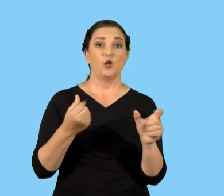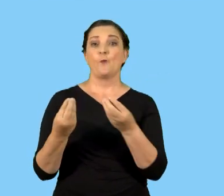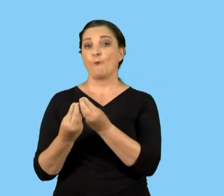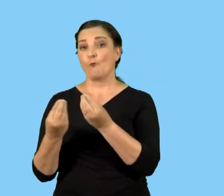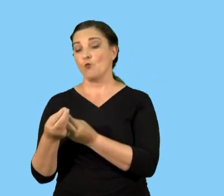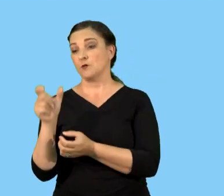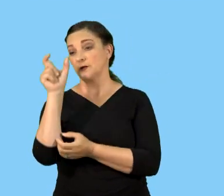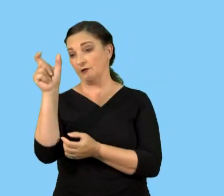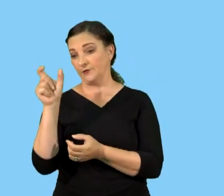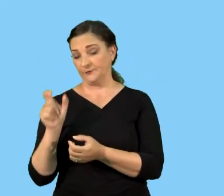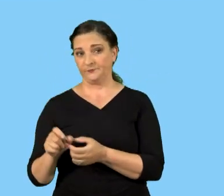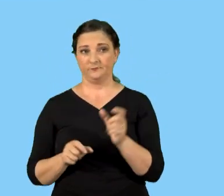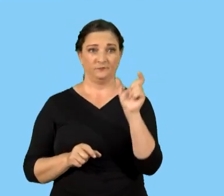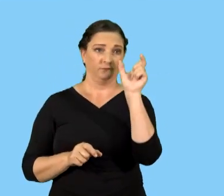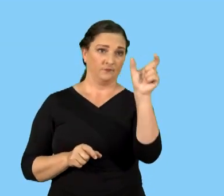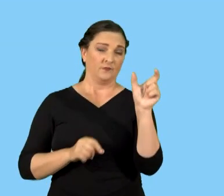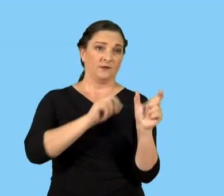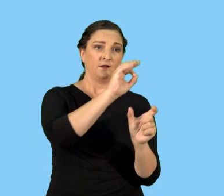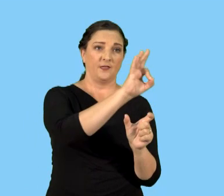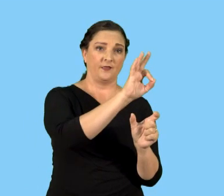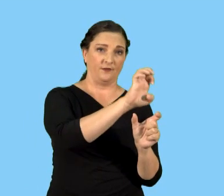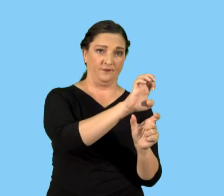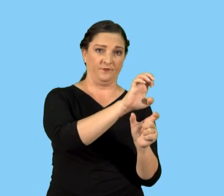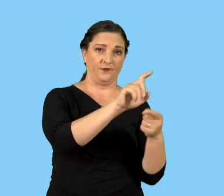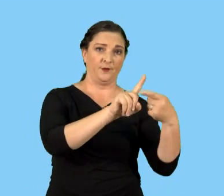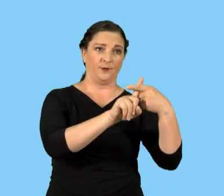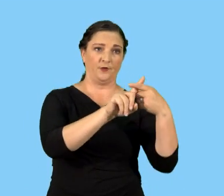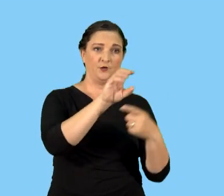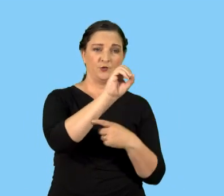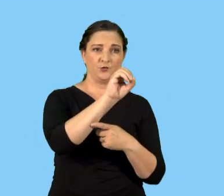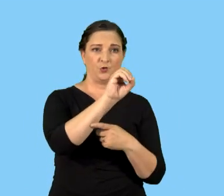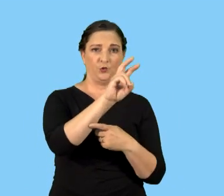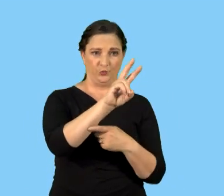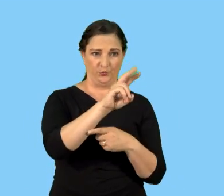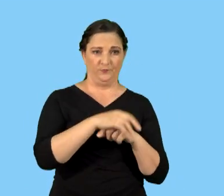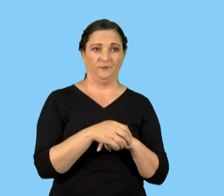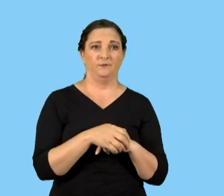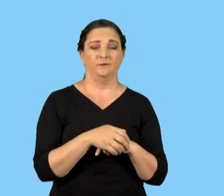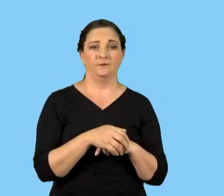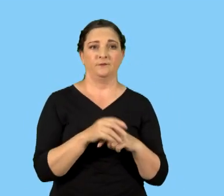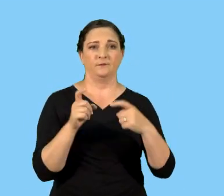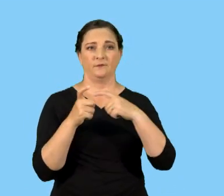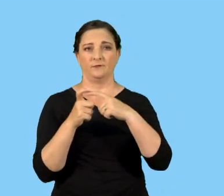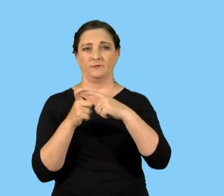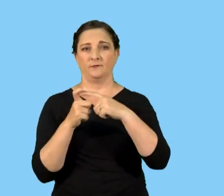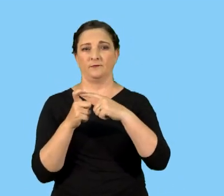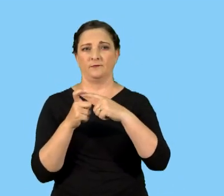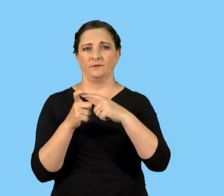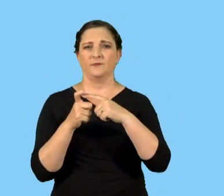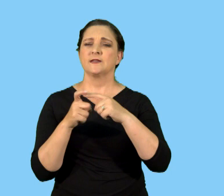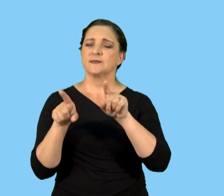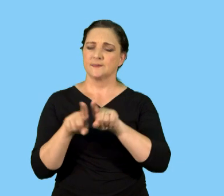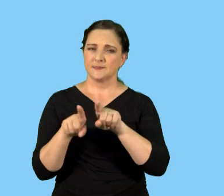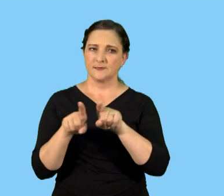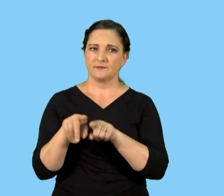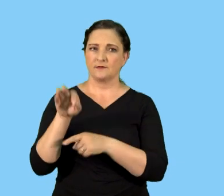products are written on the right-hand side. So on the first one, we have FeO2 reacting to form FeO. The second one,